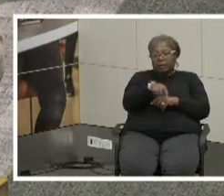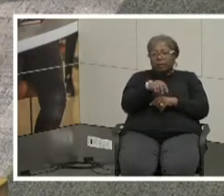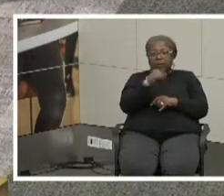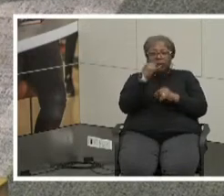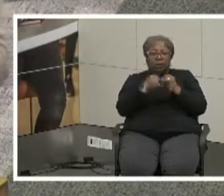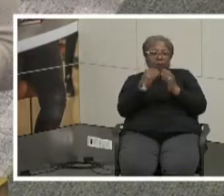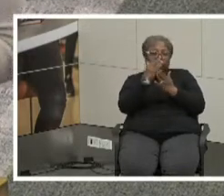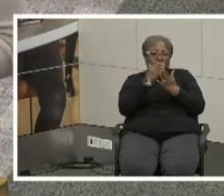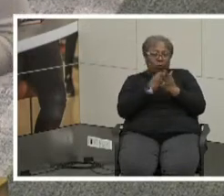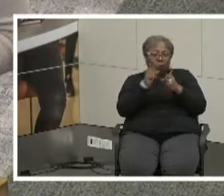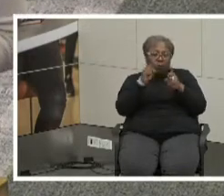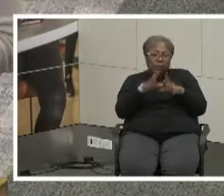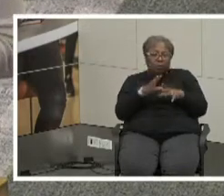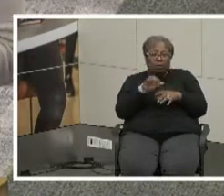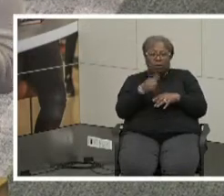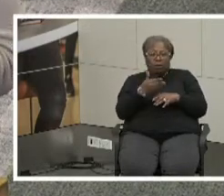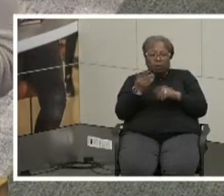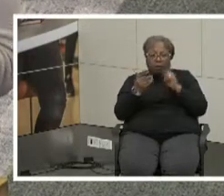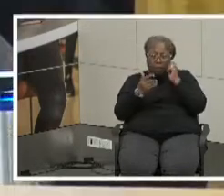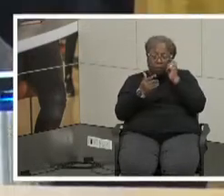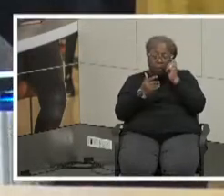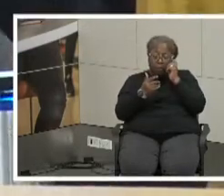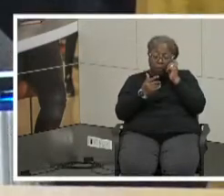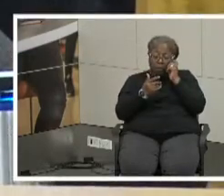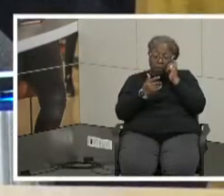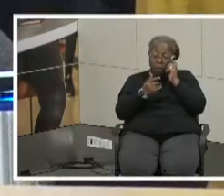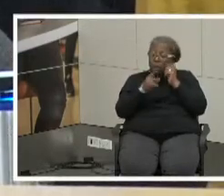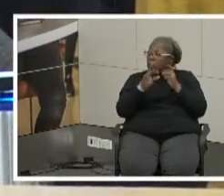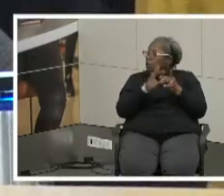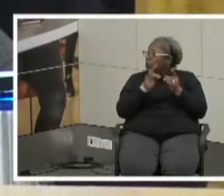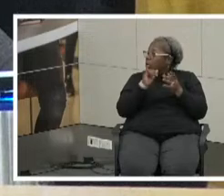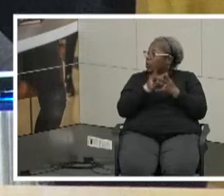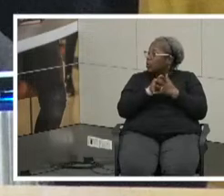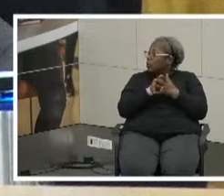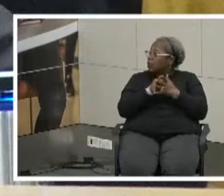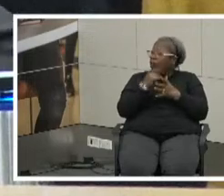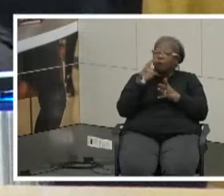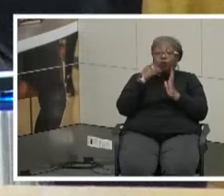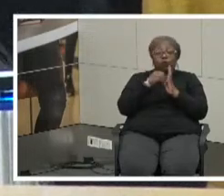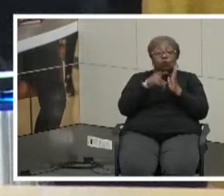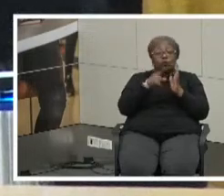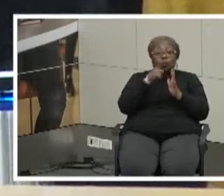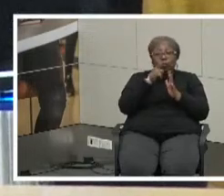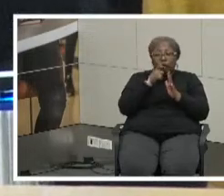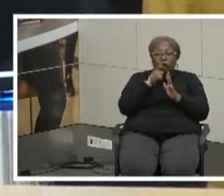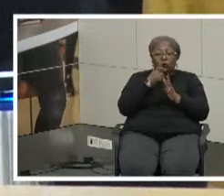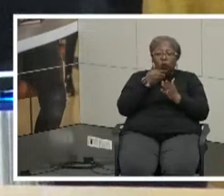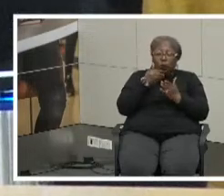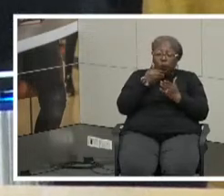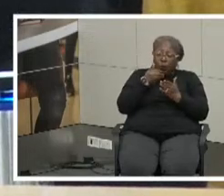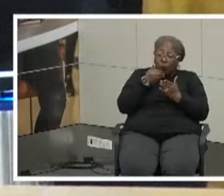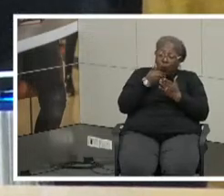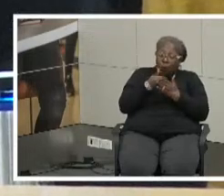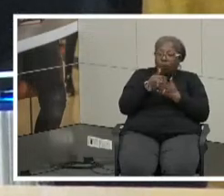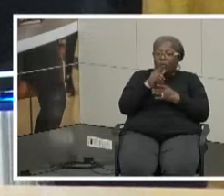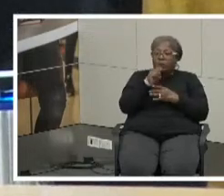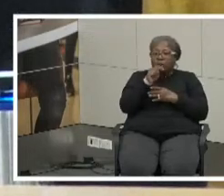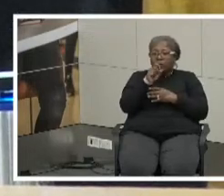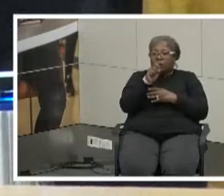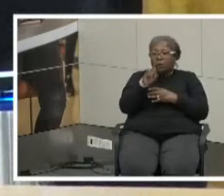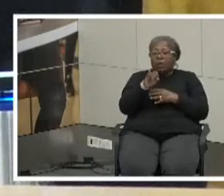exams a number of other things too and you mentioned earlier um that for students who are like right there being TSI